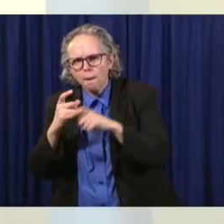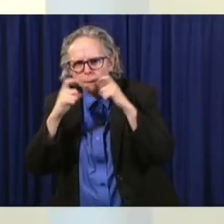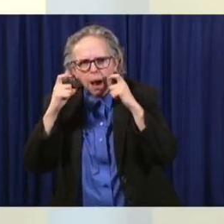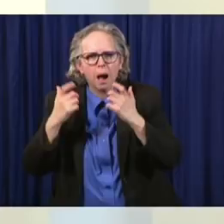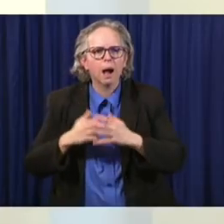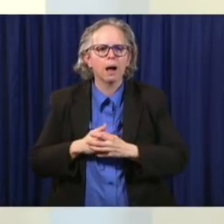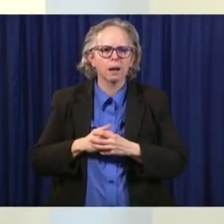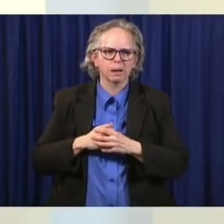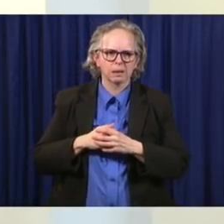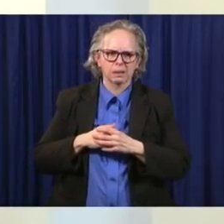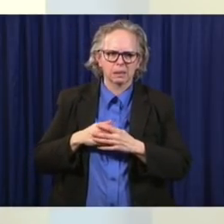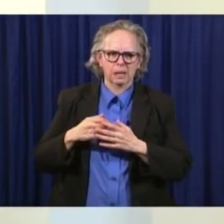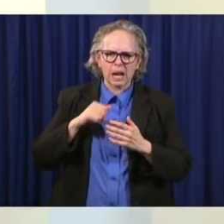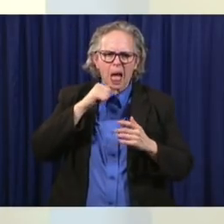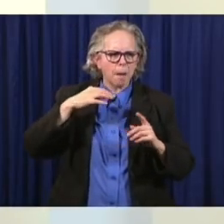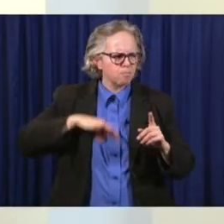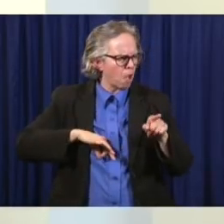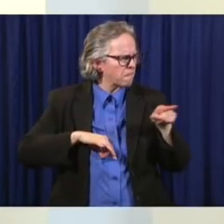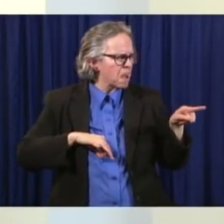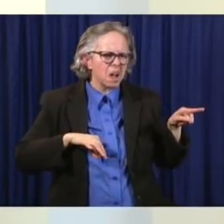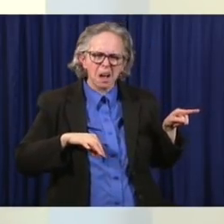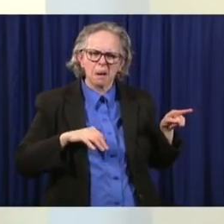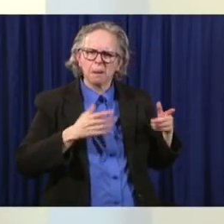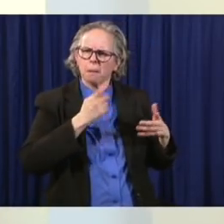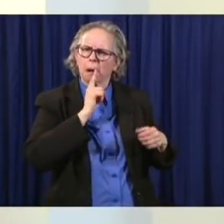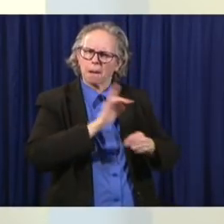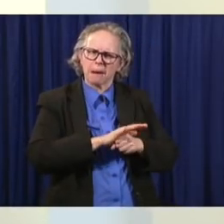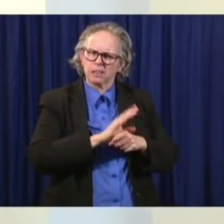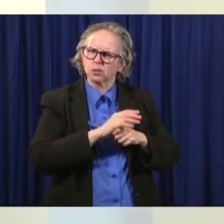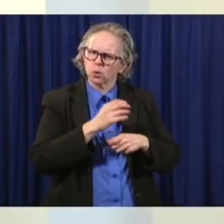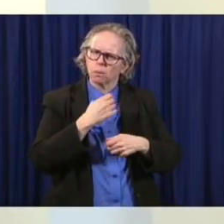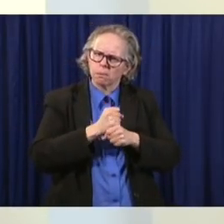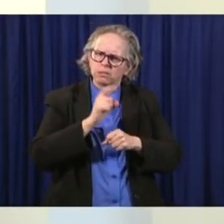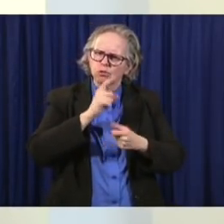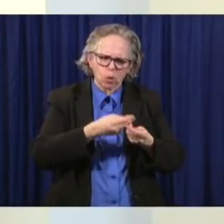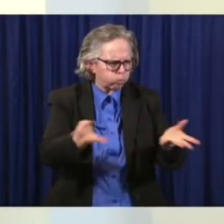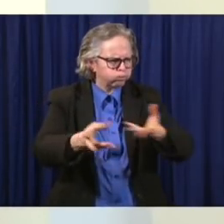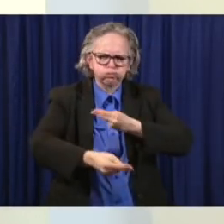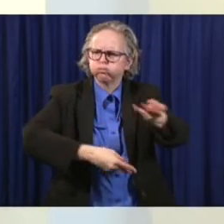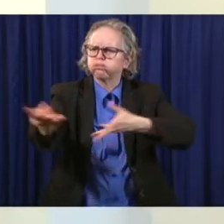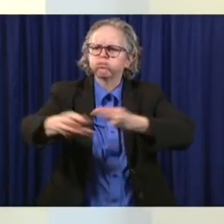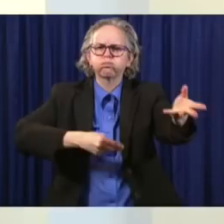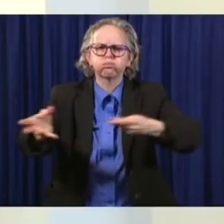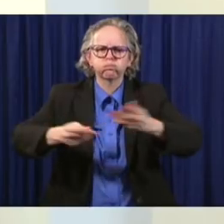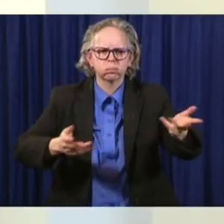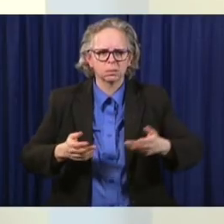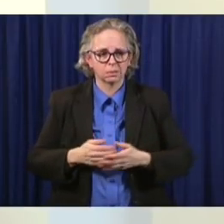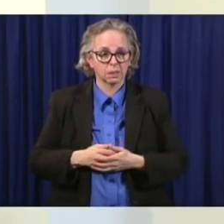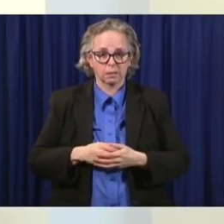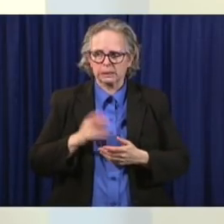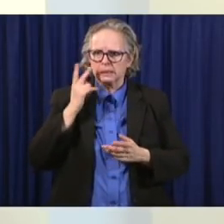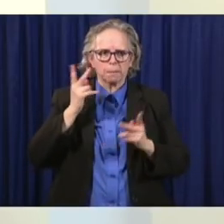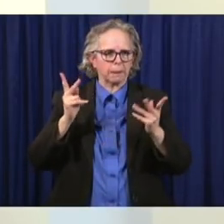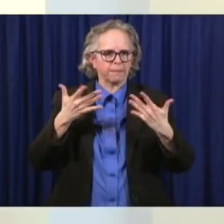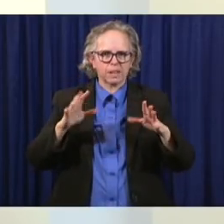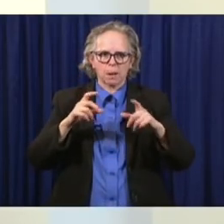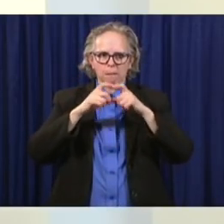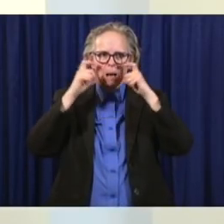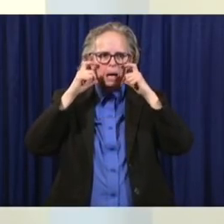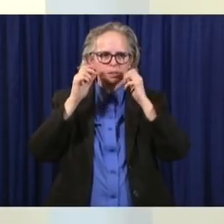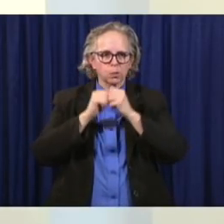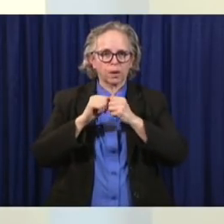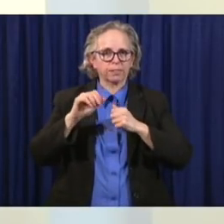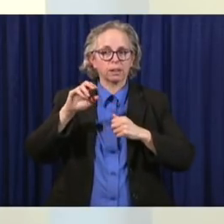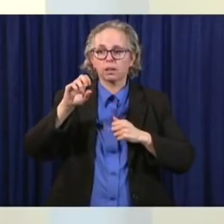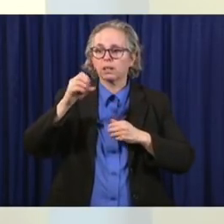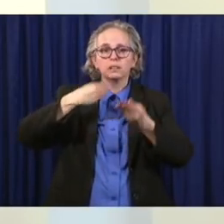committed to making sure that people have access to this. I've seen people even just wearing scarves. But this really does make a difference. It's that one